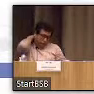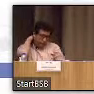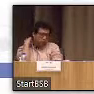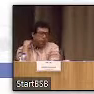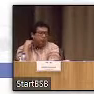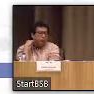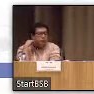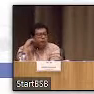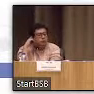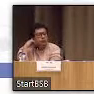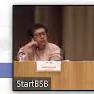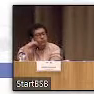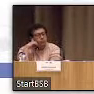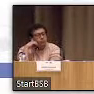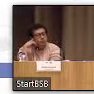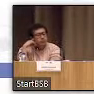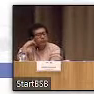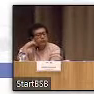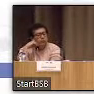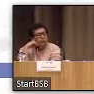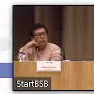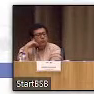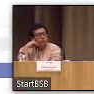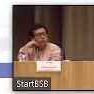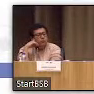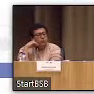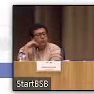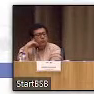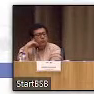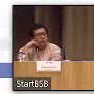Currently, we have 80% of people,